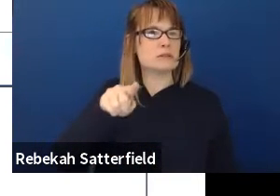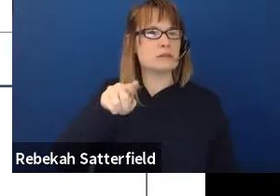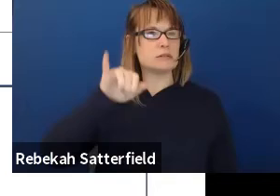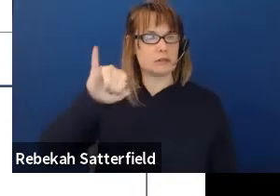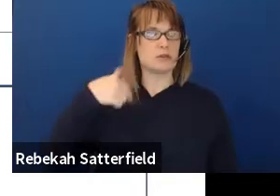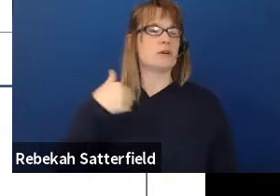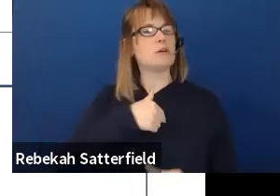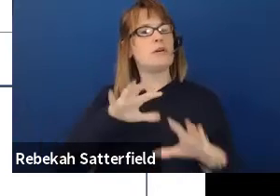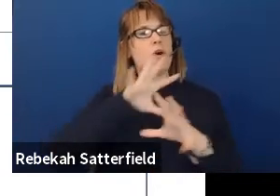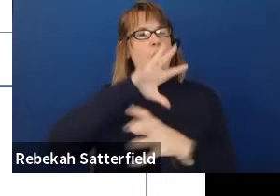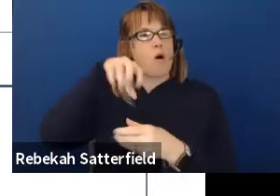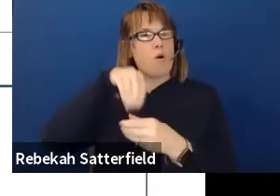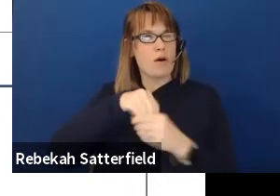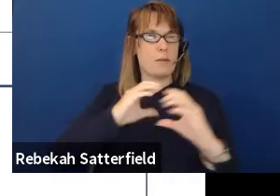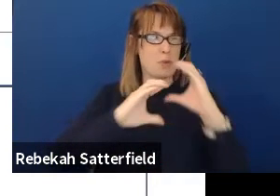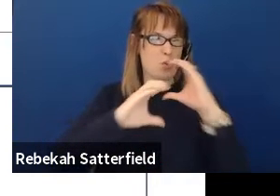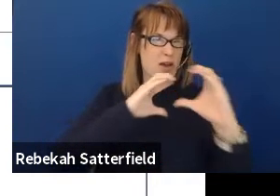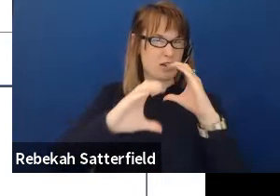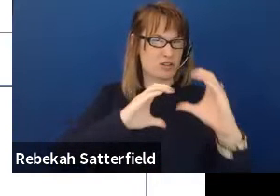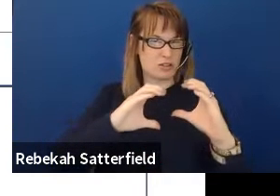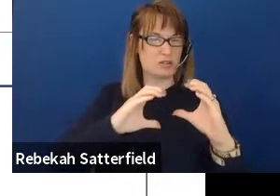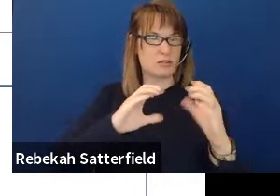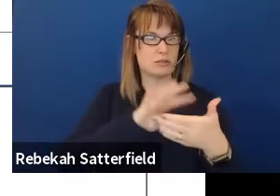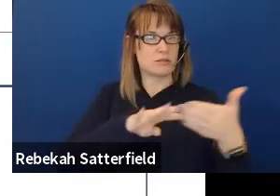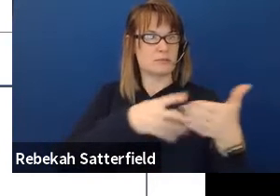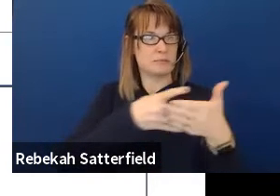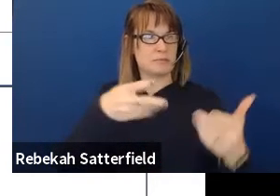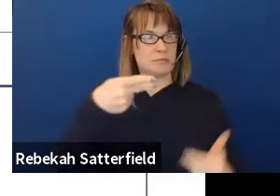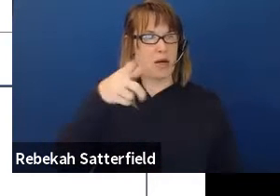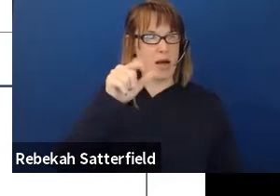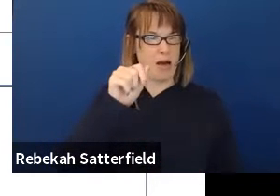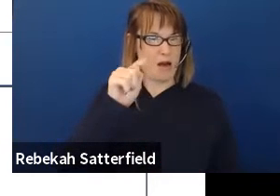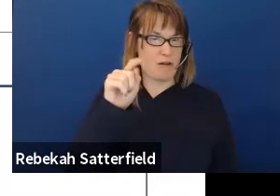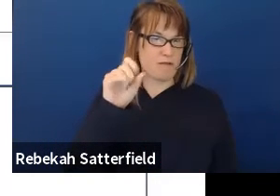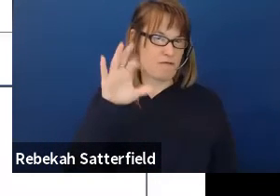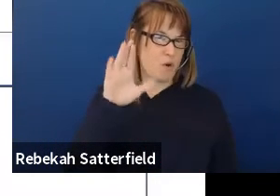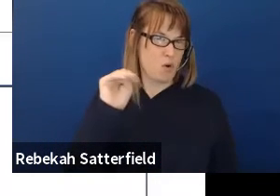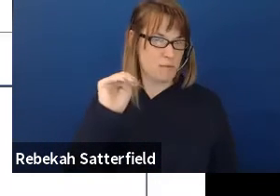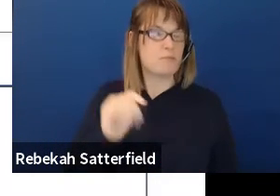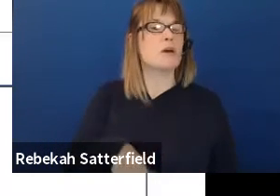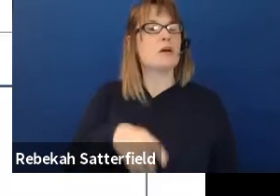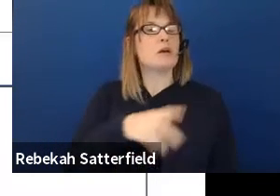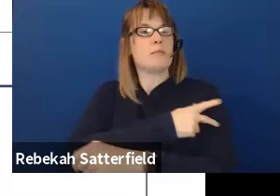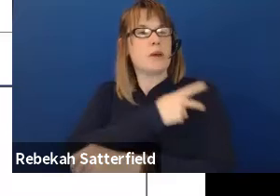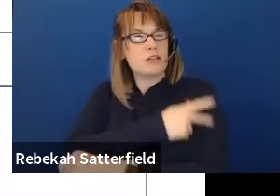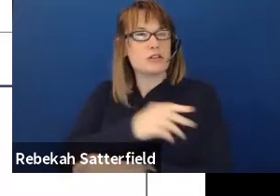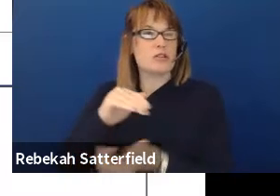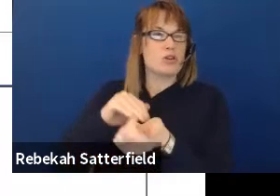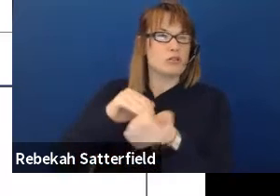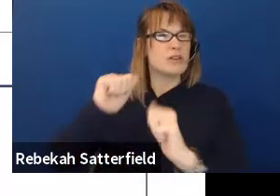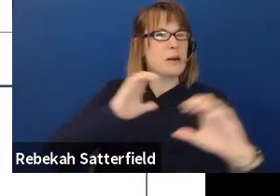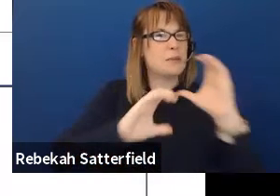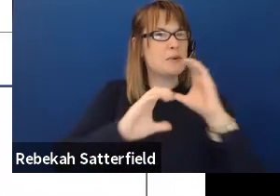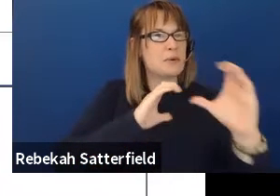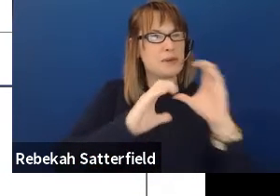communications platform that allows clinicians and patients to communicate the same way they would in their everyday lives. The